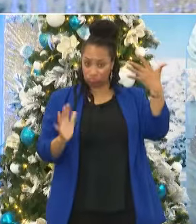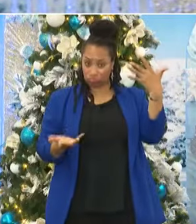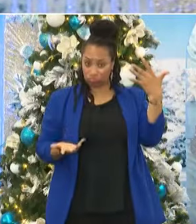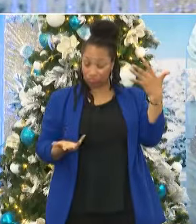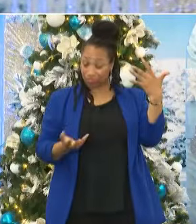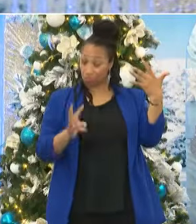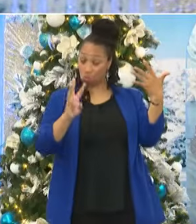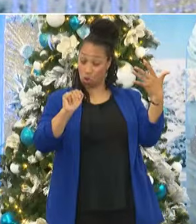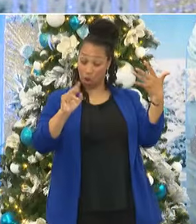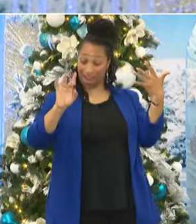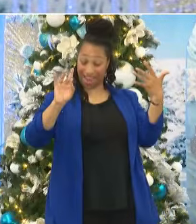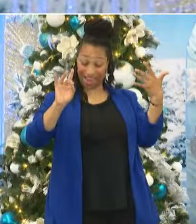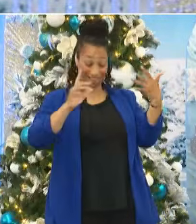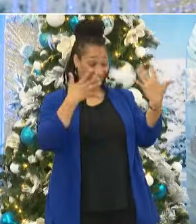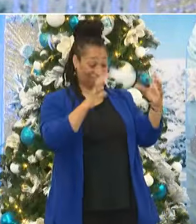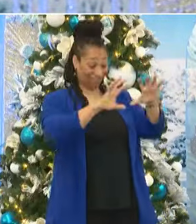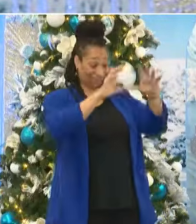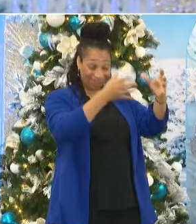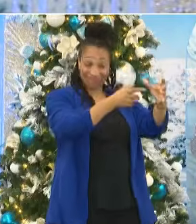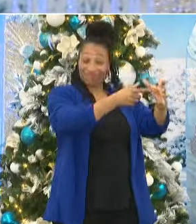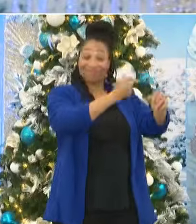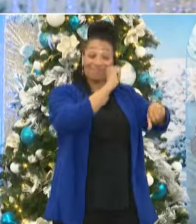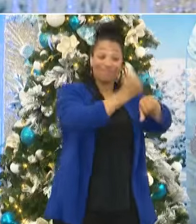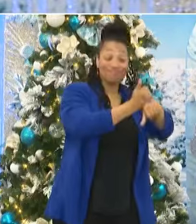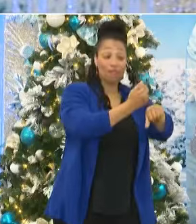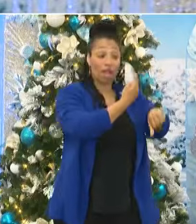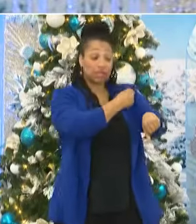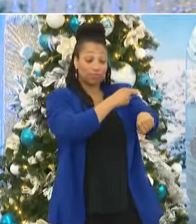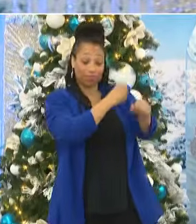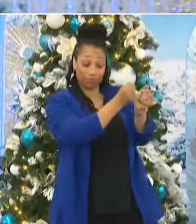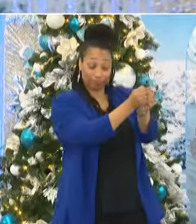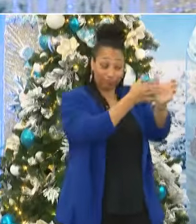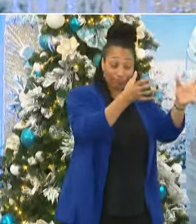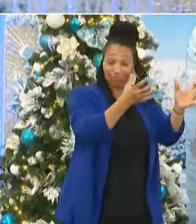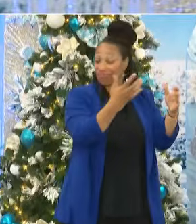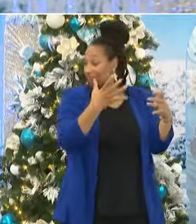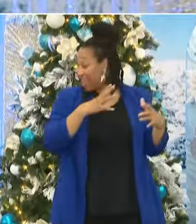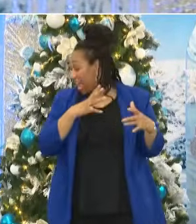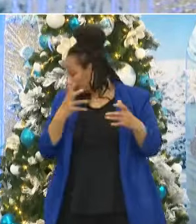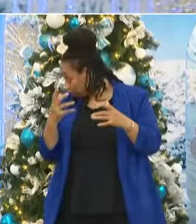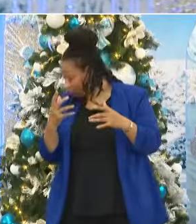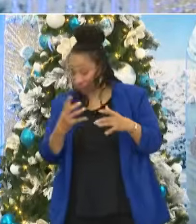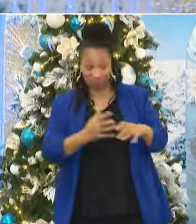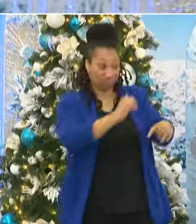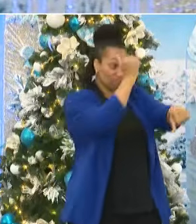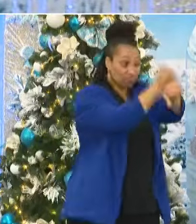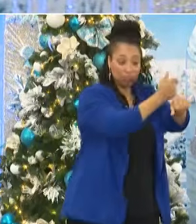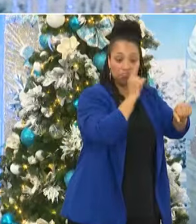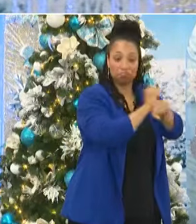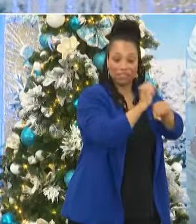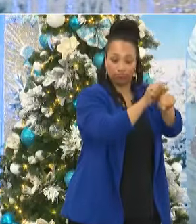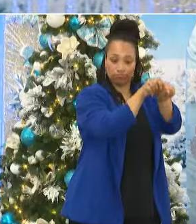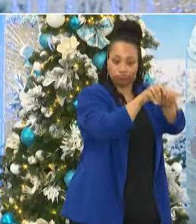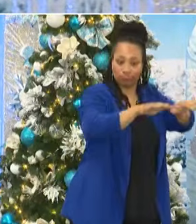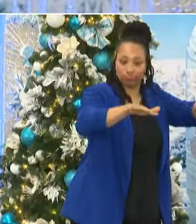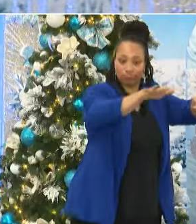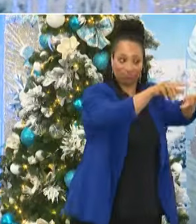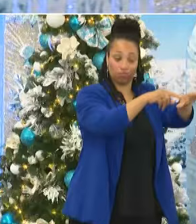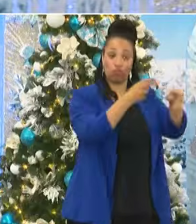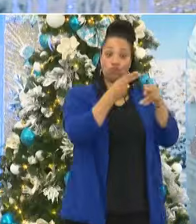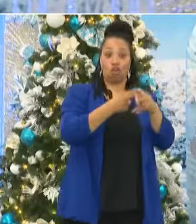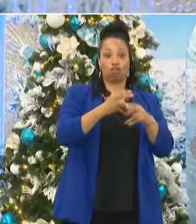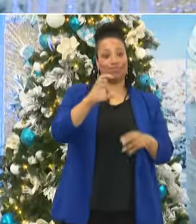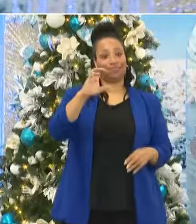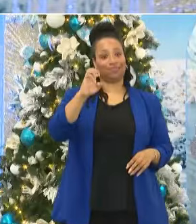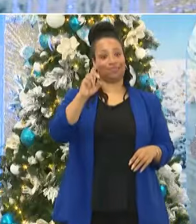promise kept at Cedar Hill. When I look at our promise to drive down unemployment